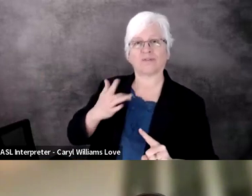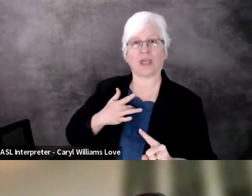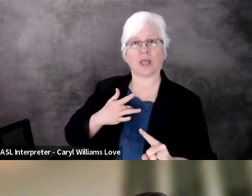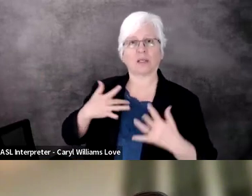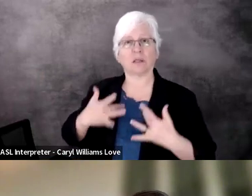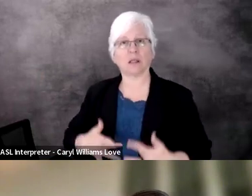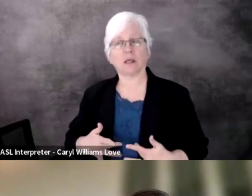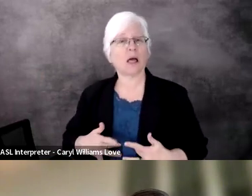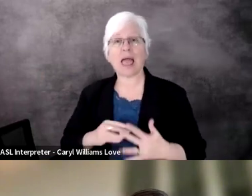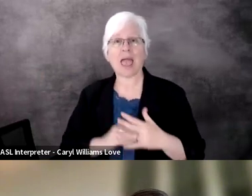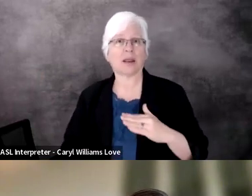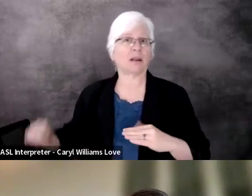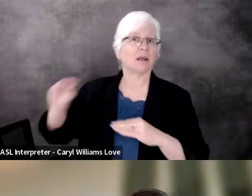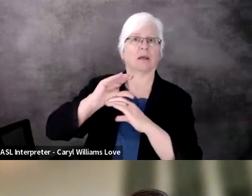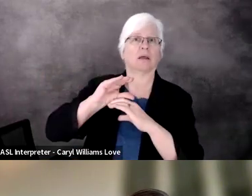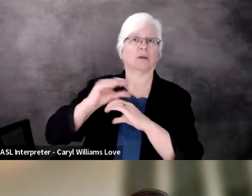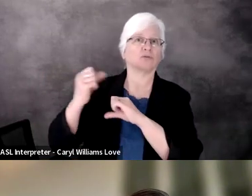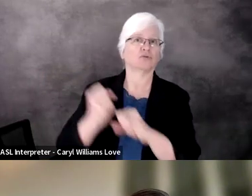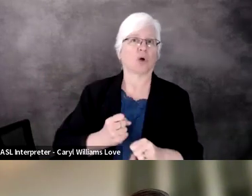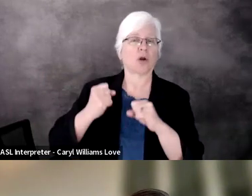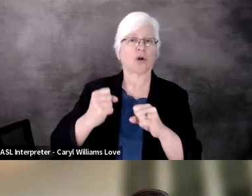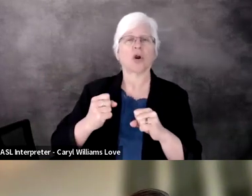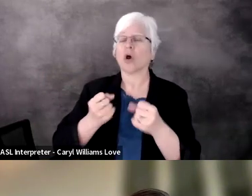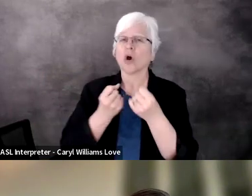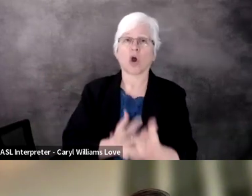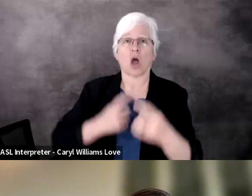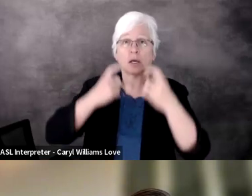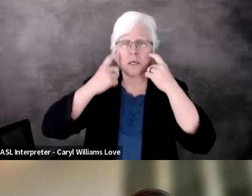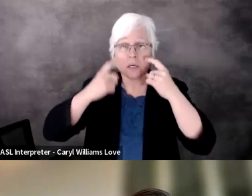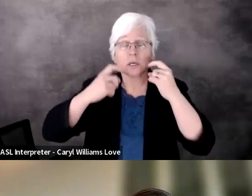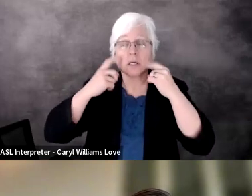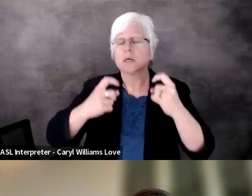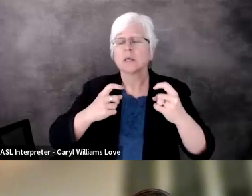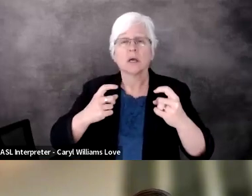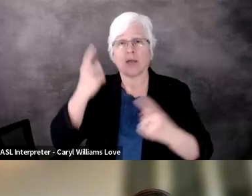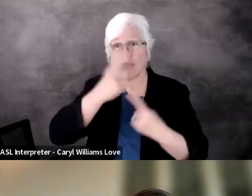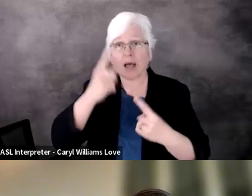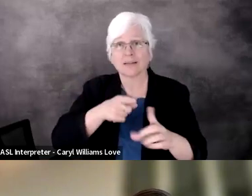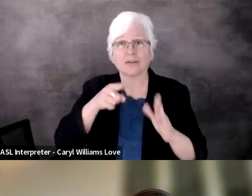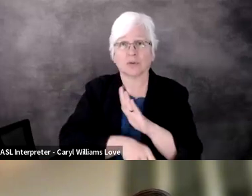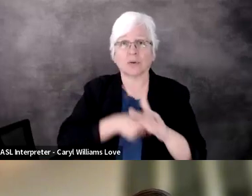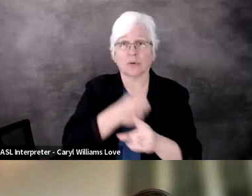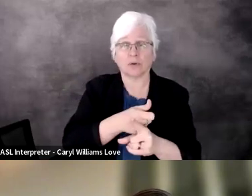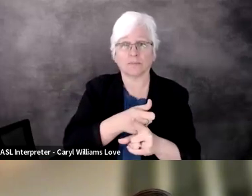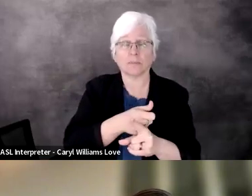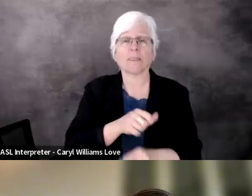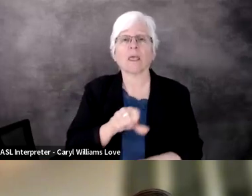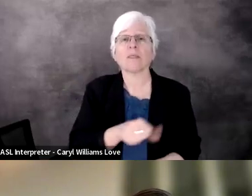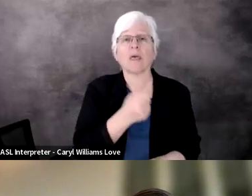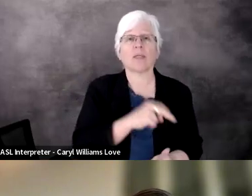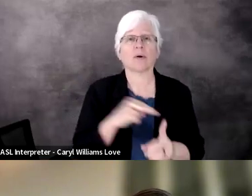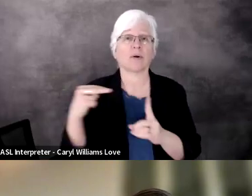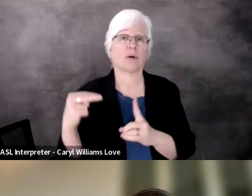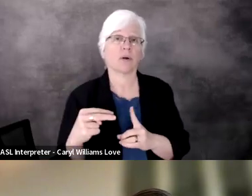surface immediately. Perfect. And bring lots of tears and lots of suicidality. And then the other piece is, I